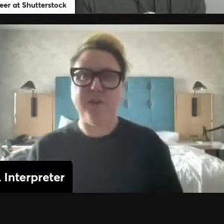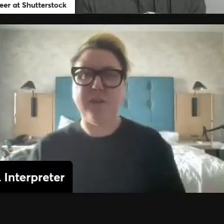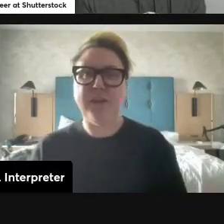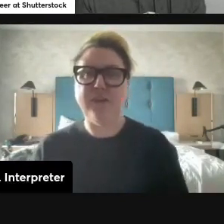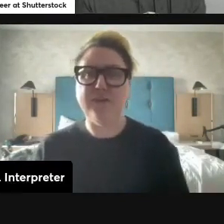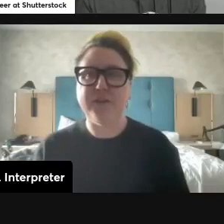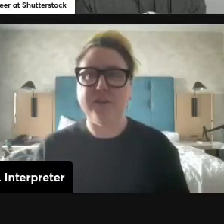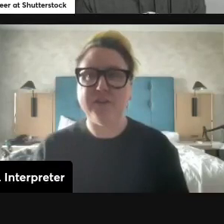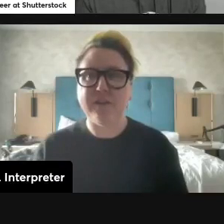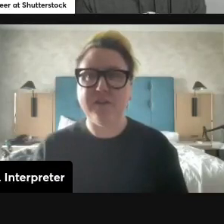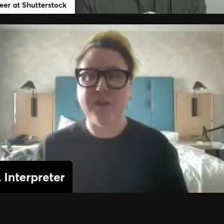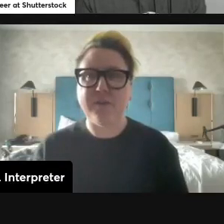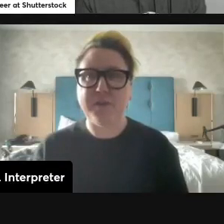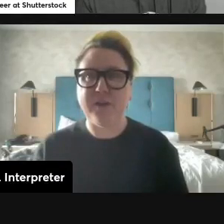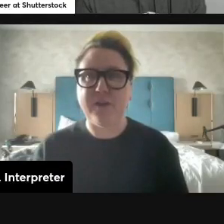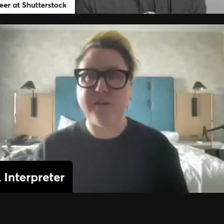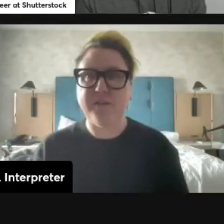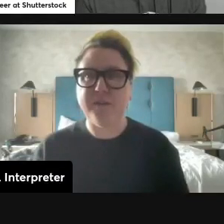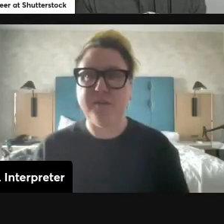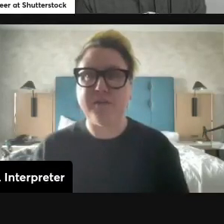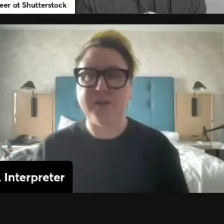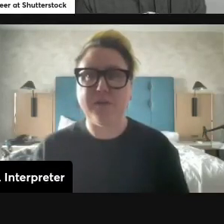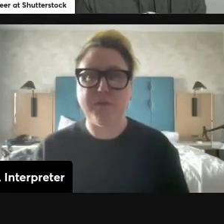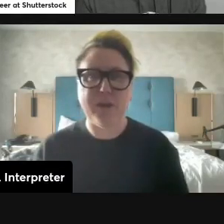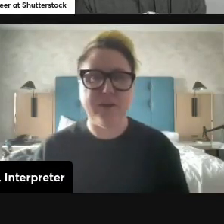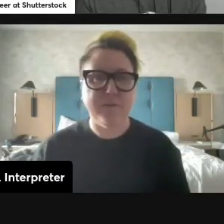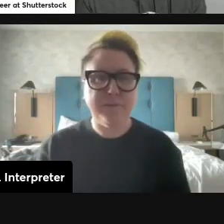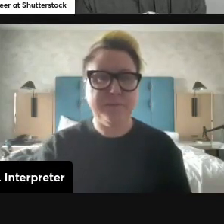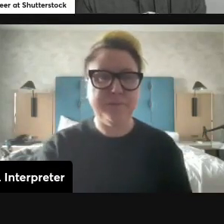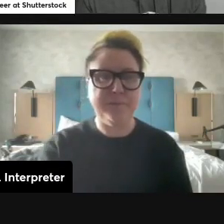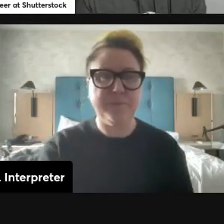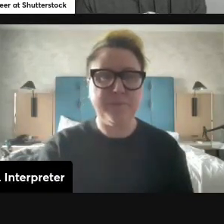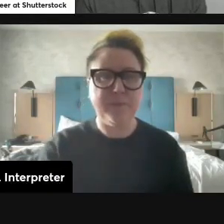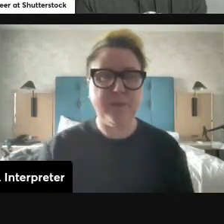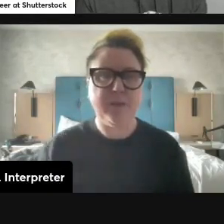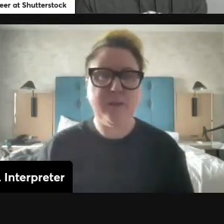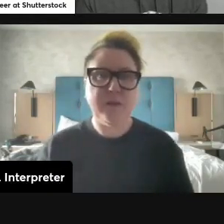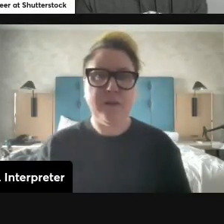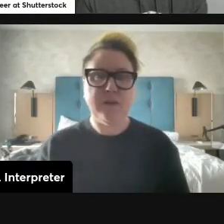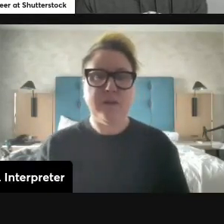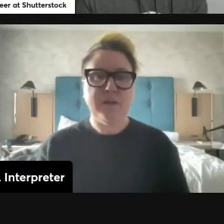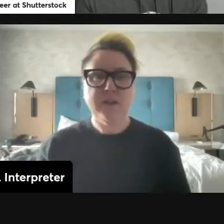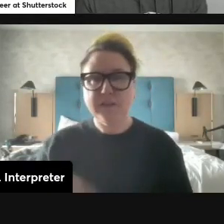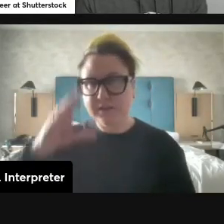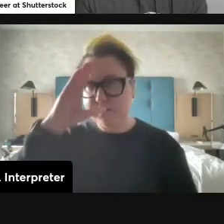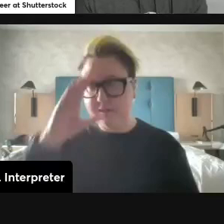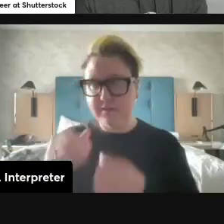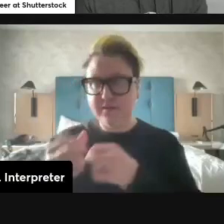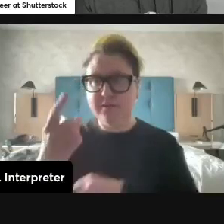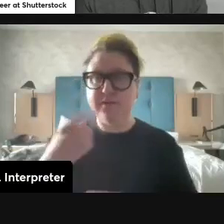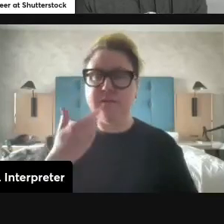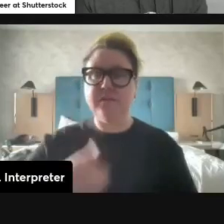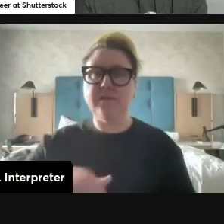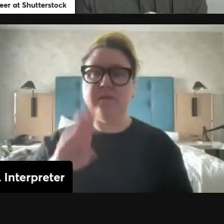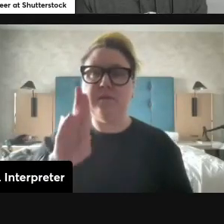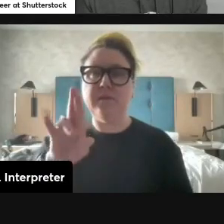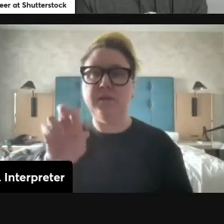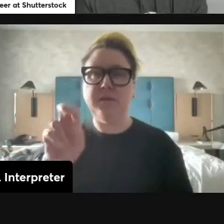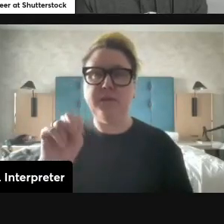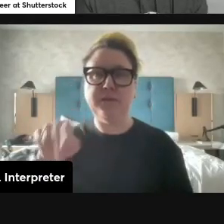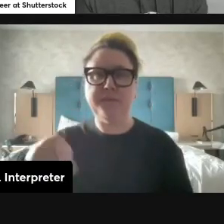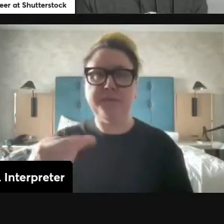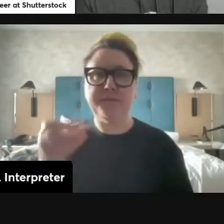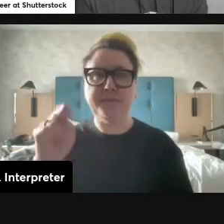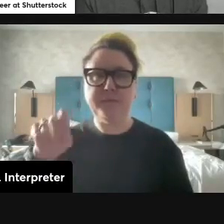briefly going around and introducing yourself, that would be awesome. And we'll start with Brian. Hello, everyone. My name is Brian Phillips. I